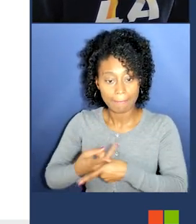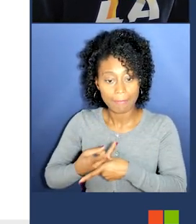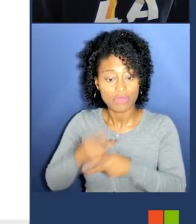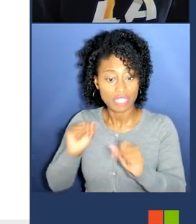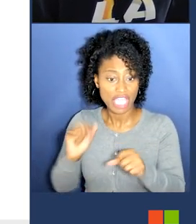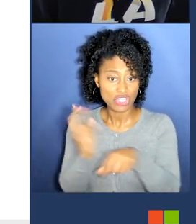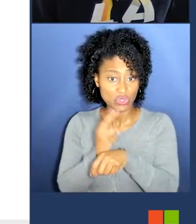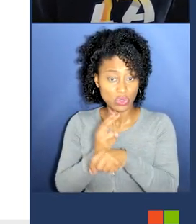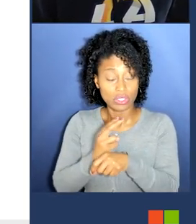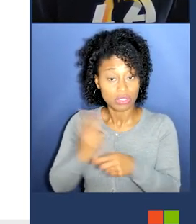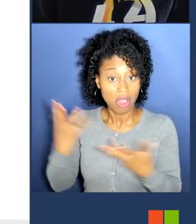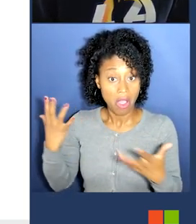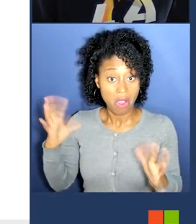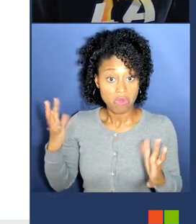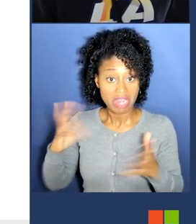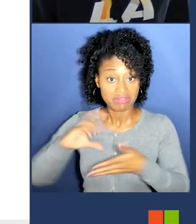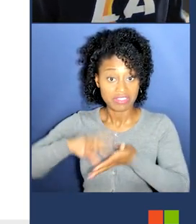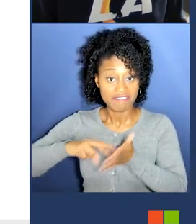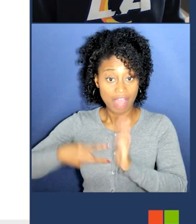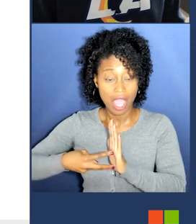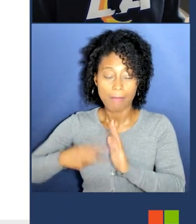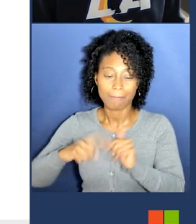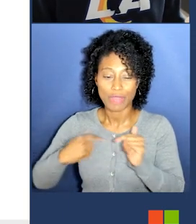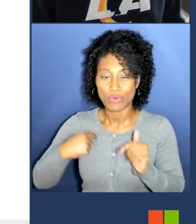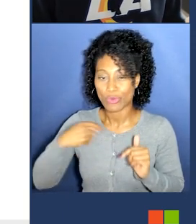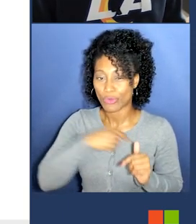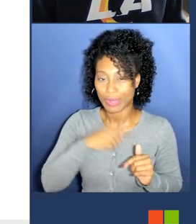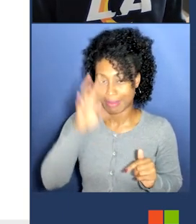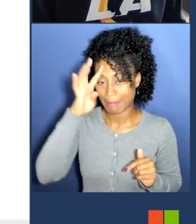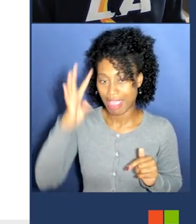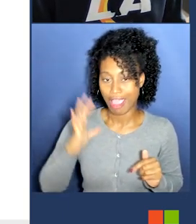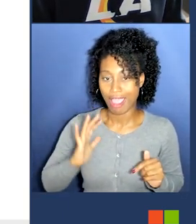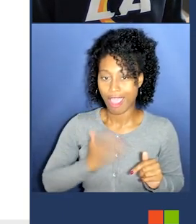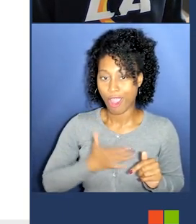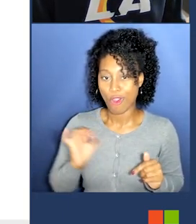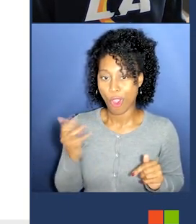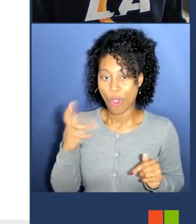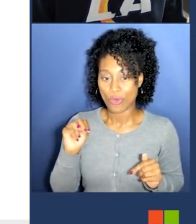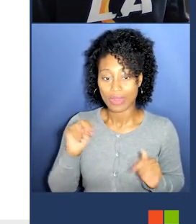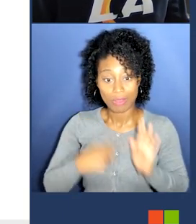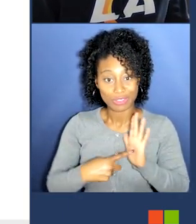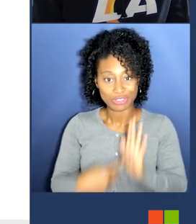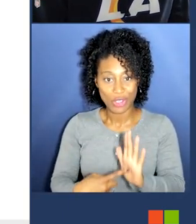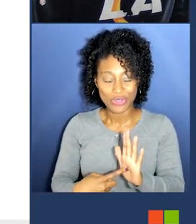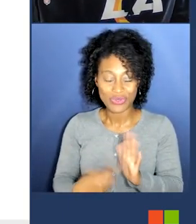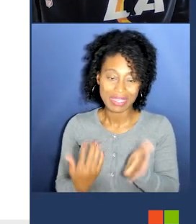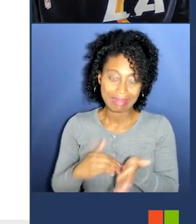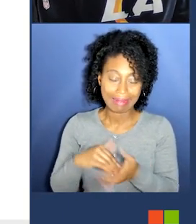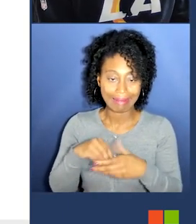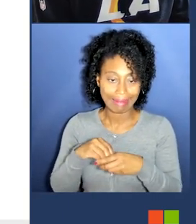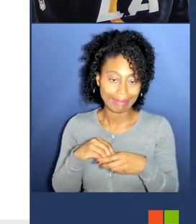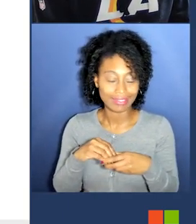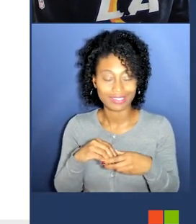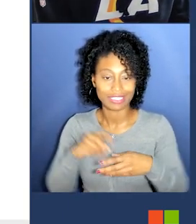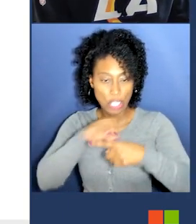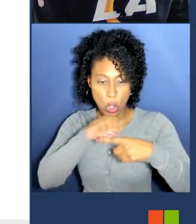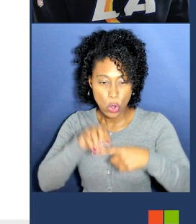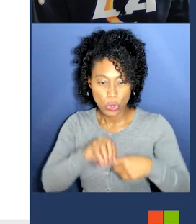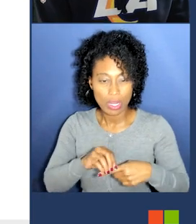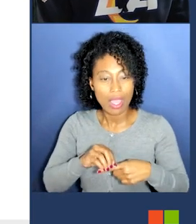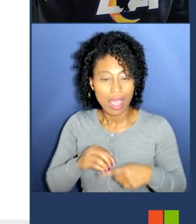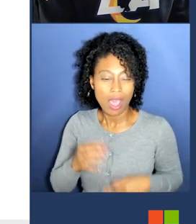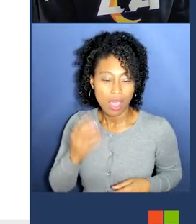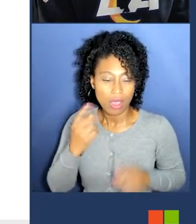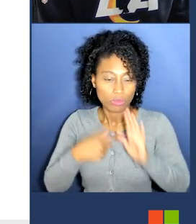use one of the predefined ones, but we created our own one. I'll show you in a second in code, but when you create new one,